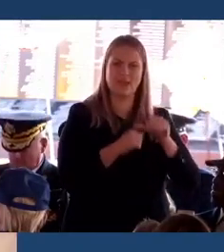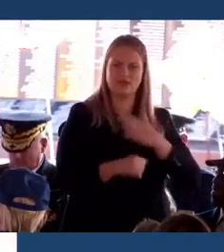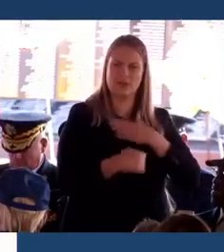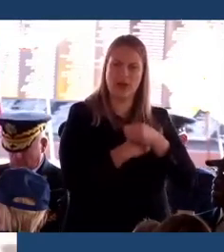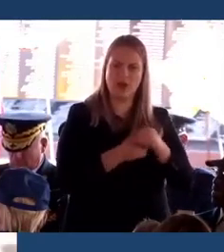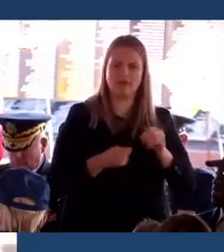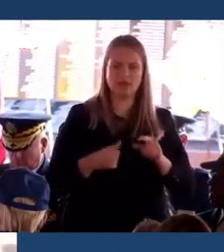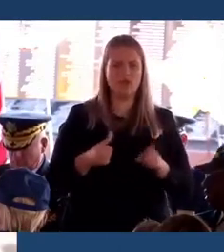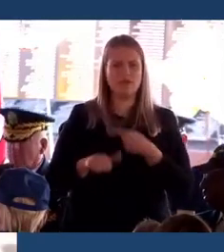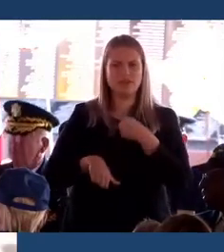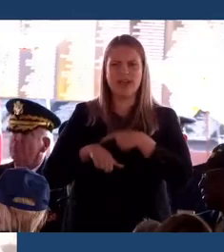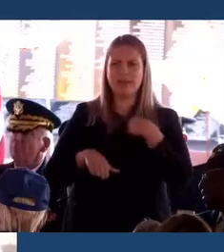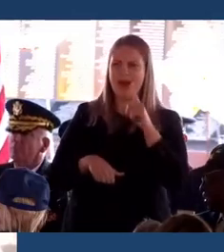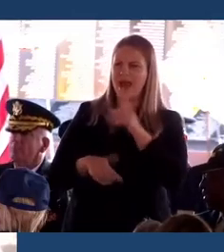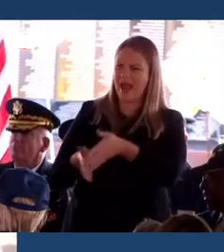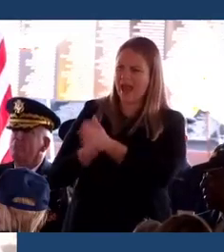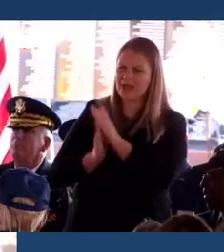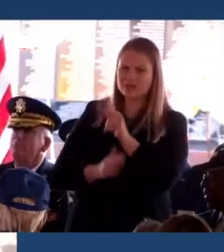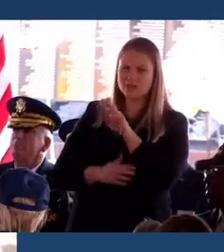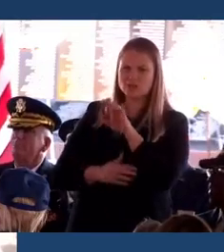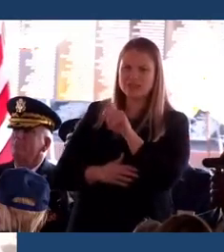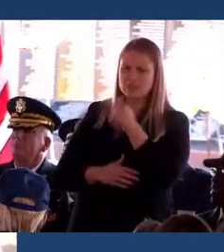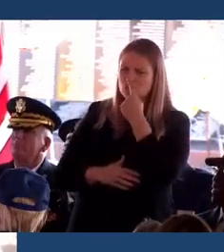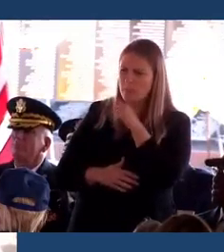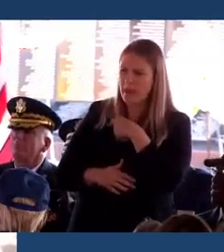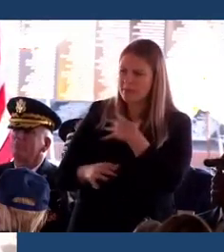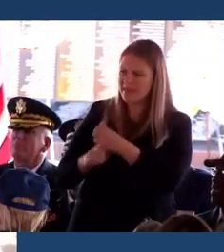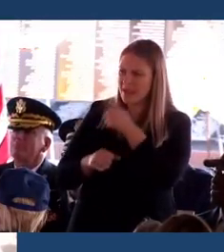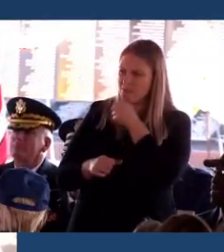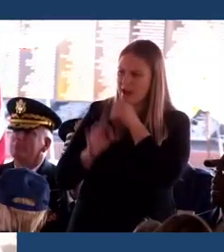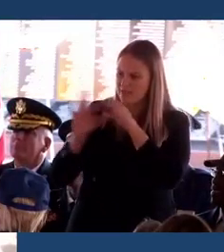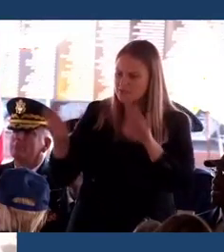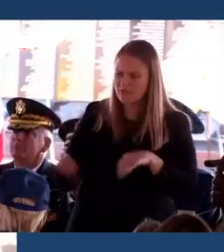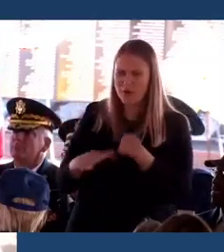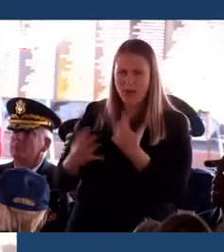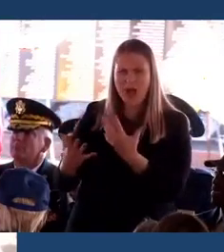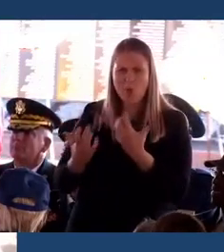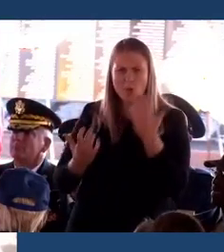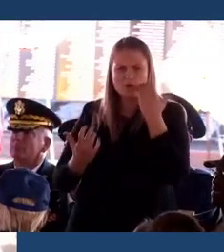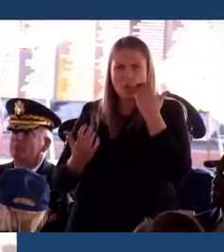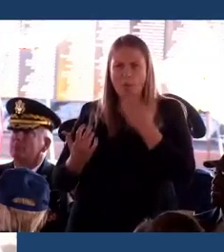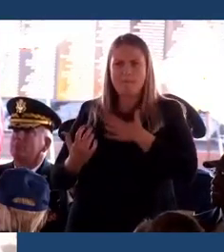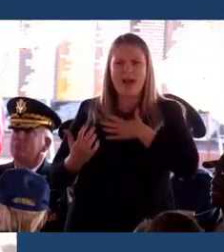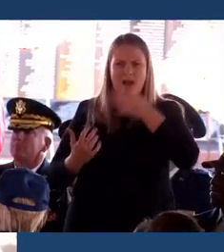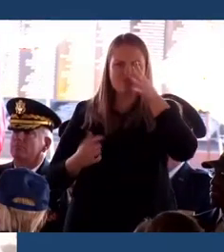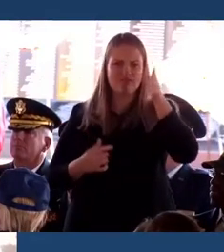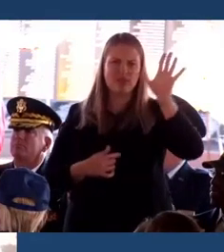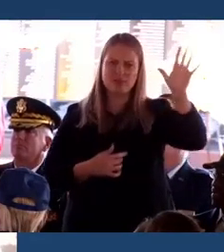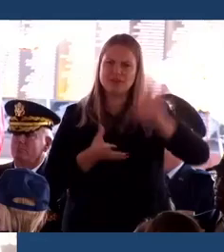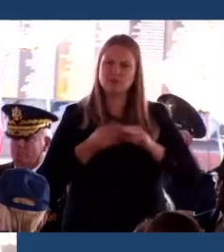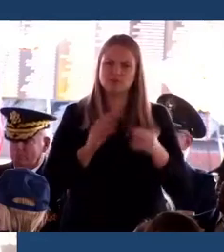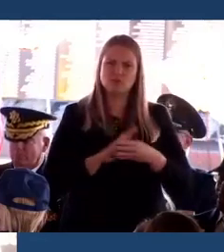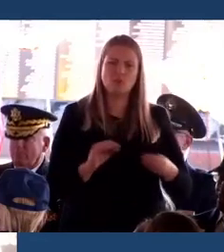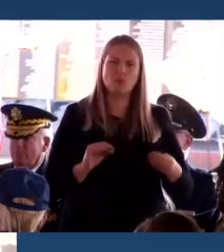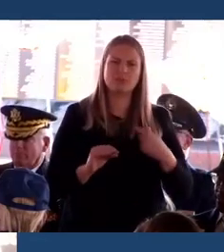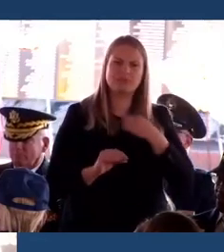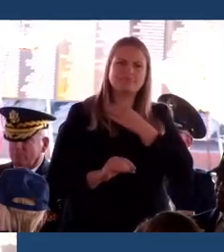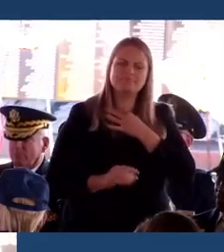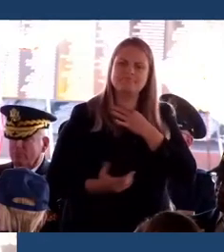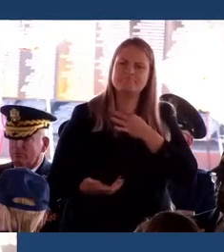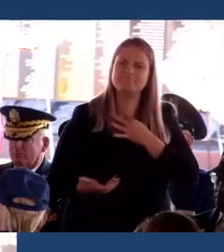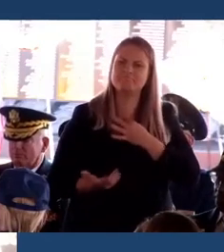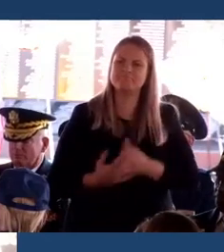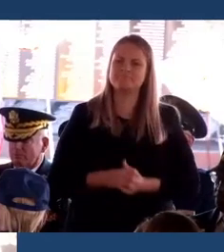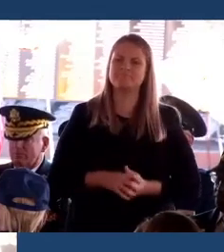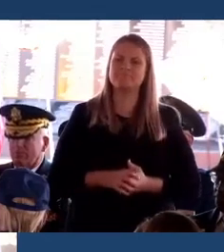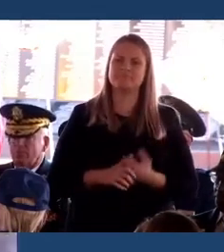asked Krista, can I get one of those privacy forms so I can find out my grandfather's story? We